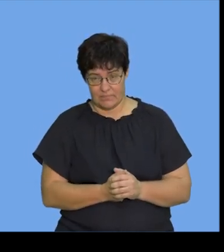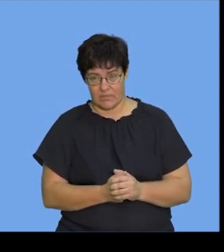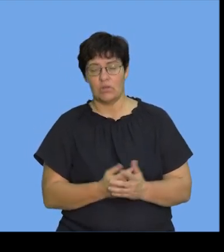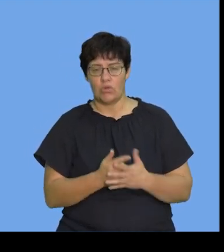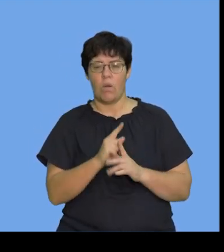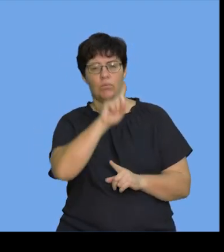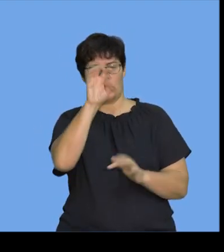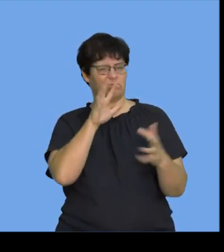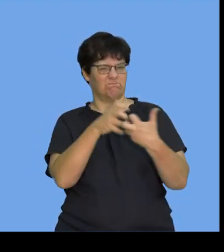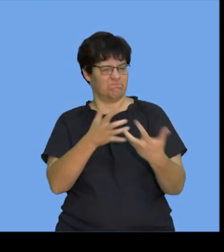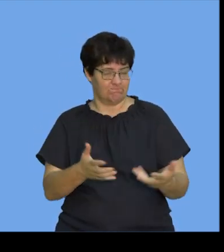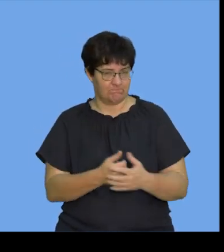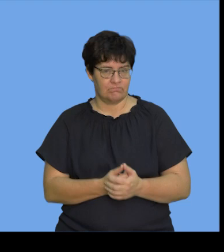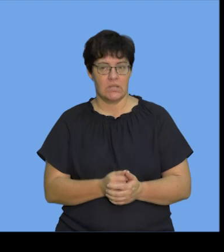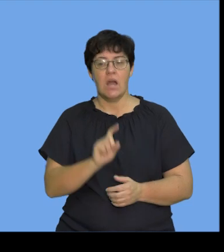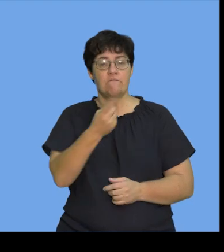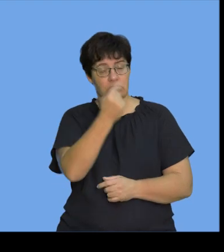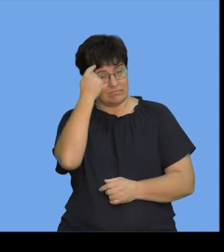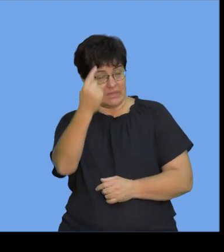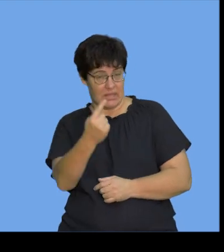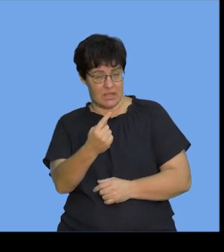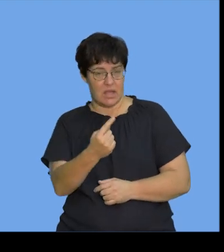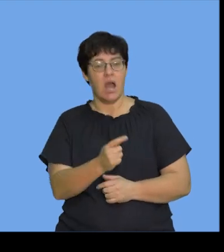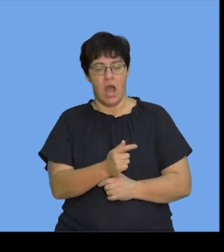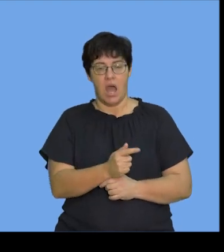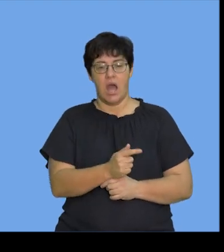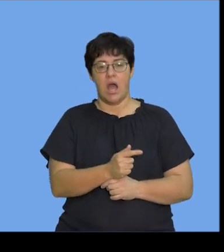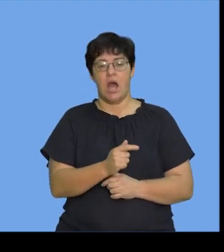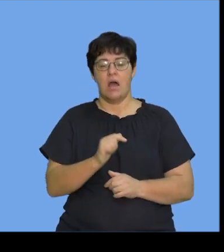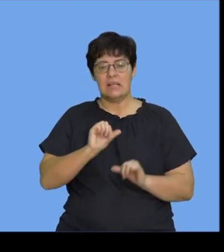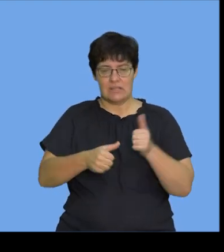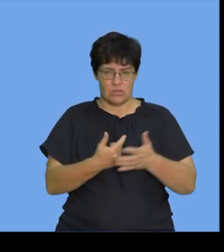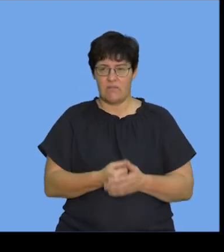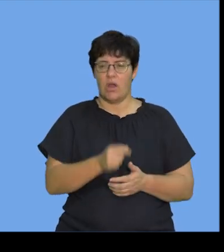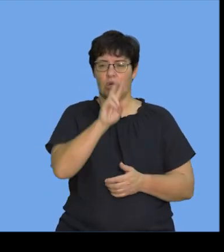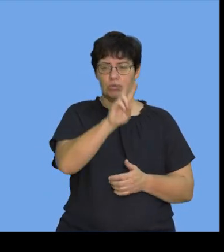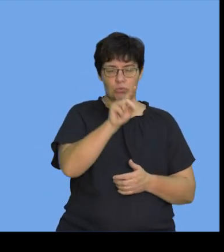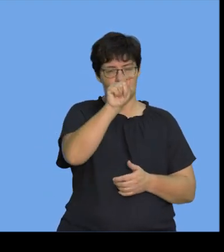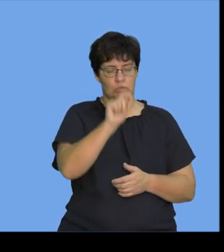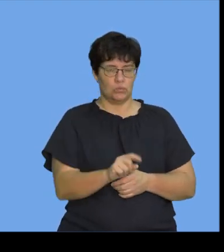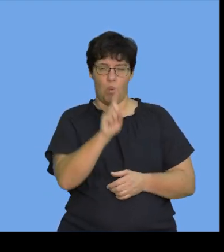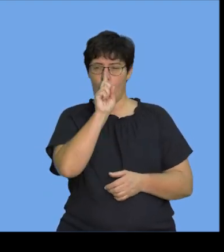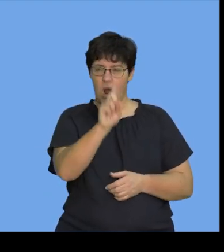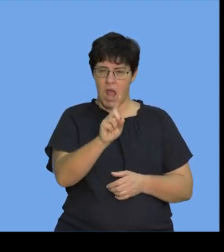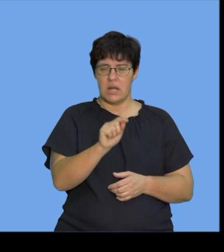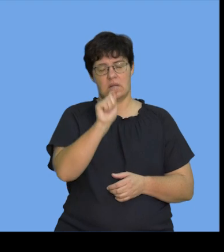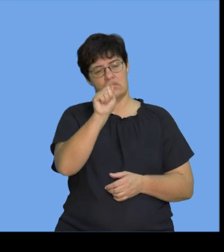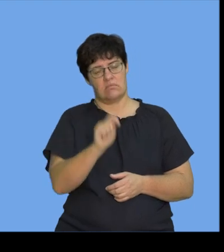So firstly, you need to consider the sequence, right? I have 2, 1, 1/2, and